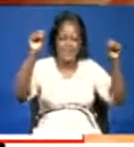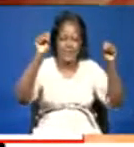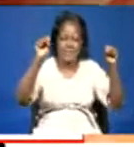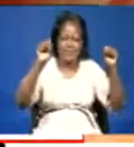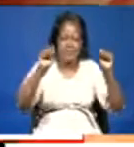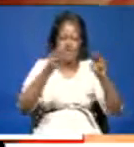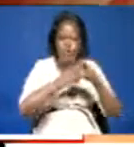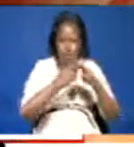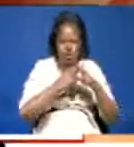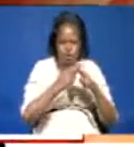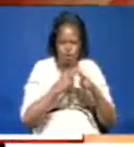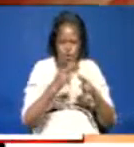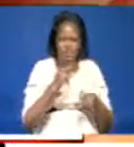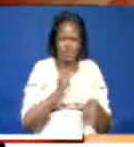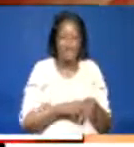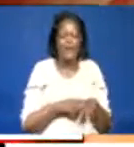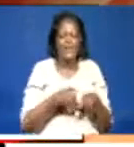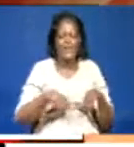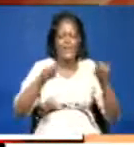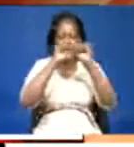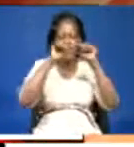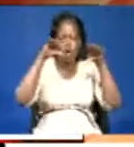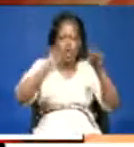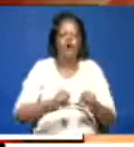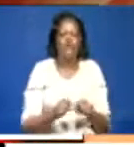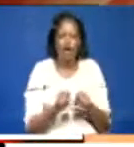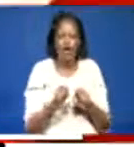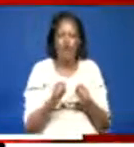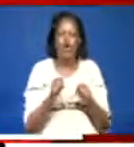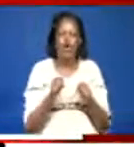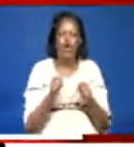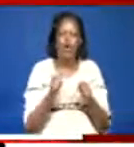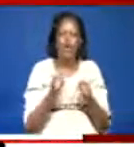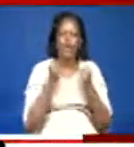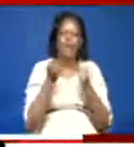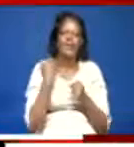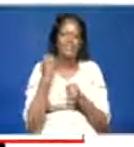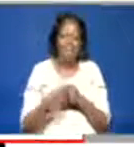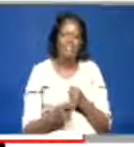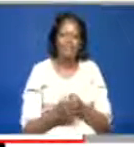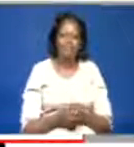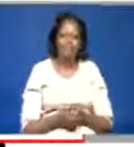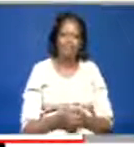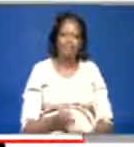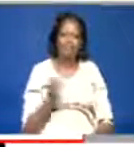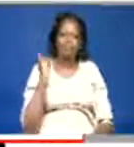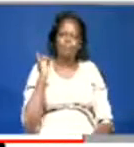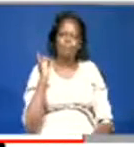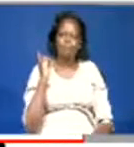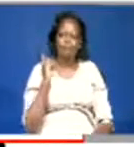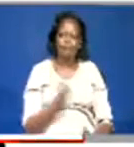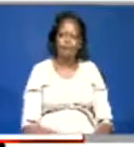as he took over the reins of power last month. Let's now, first of all, cross over to Kisumu.